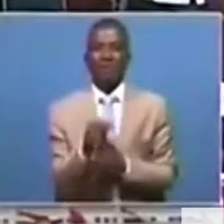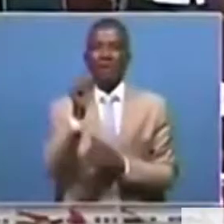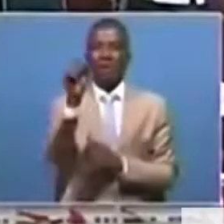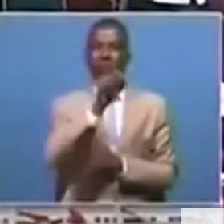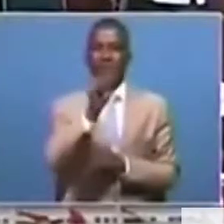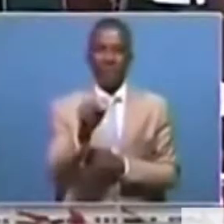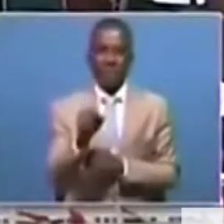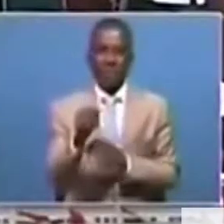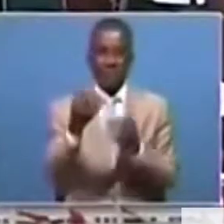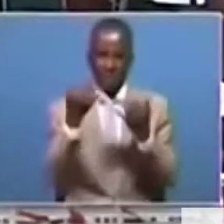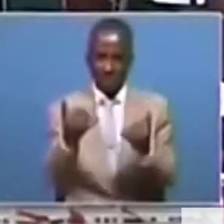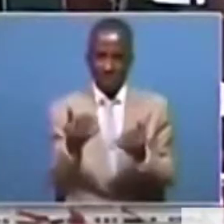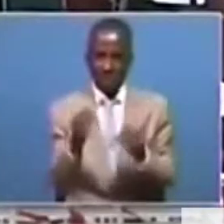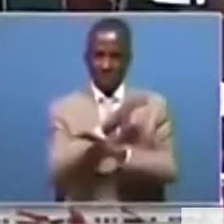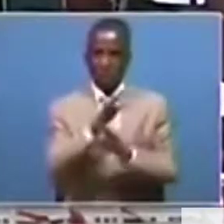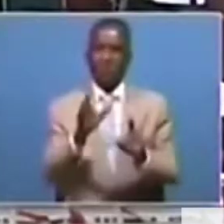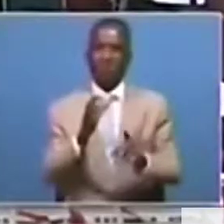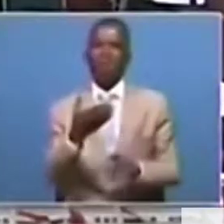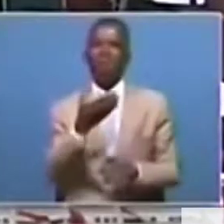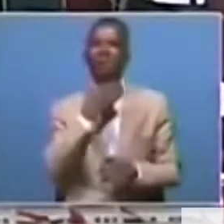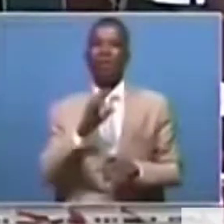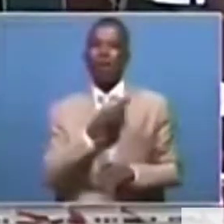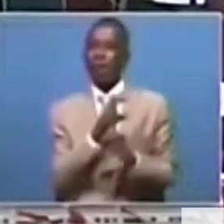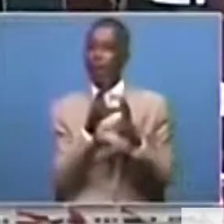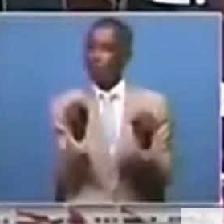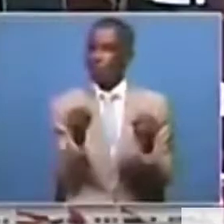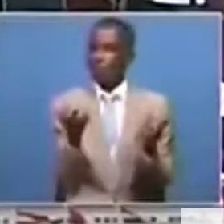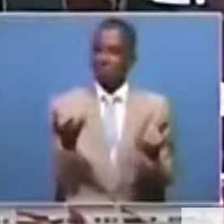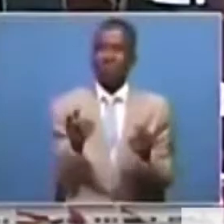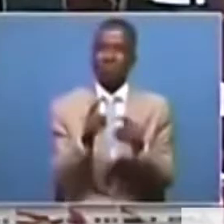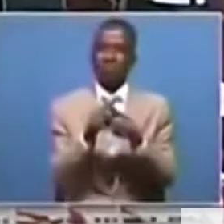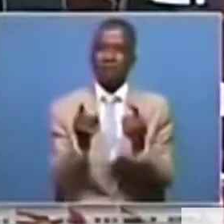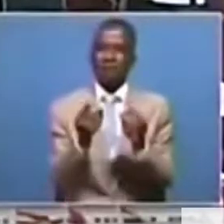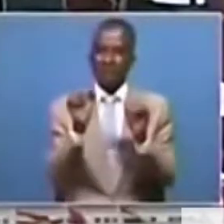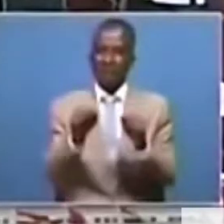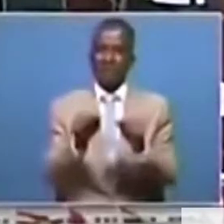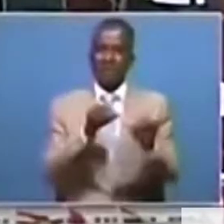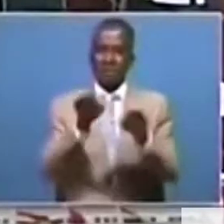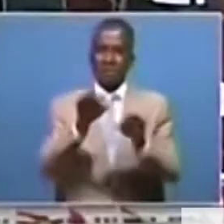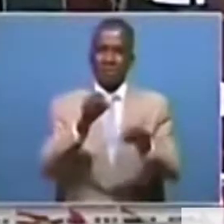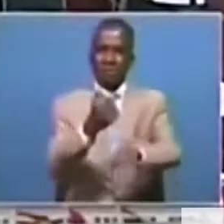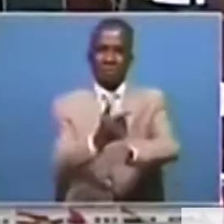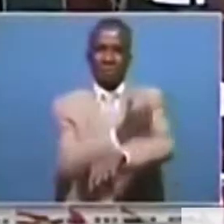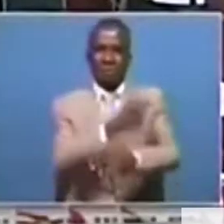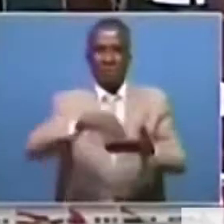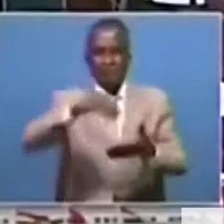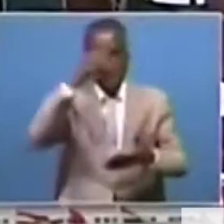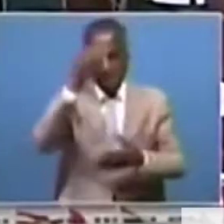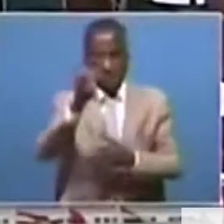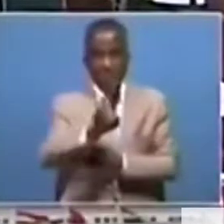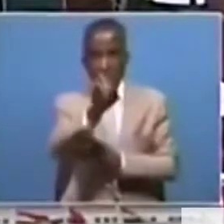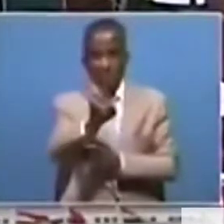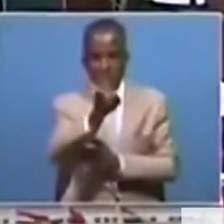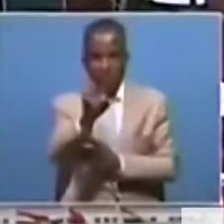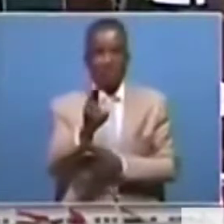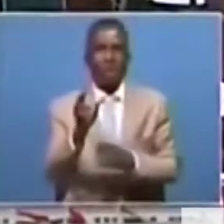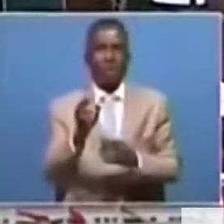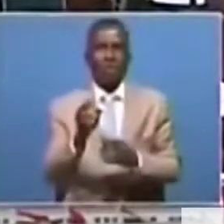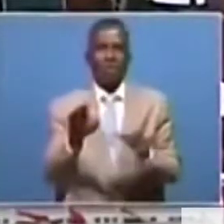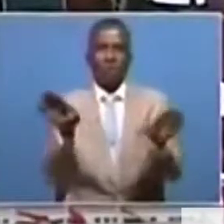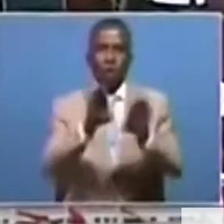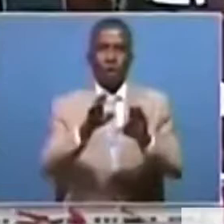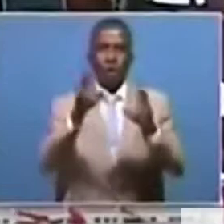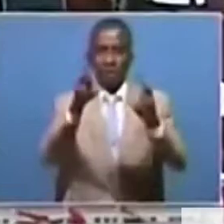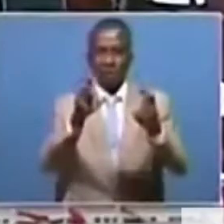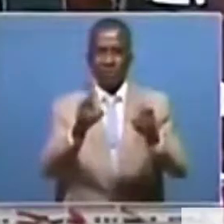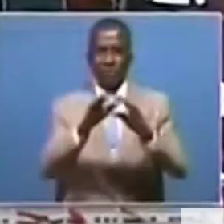this Canadian case is not binding on us, it has a persuasive effect as it espouses the principles governing reopening of closed case for the